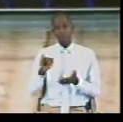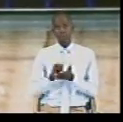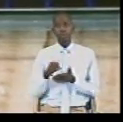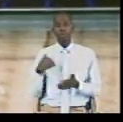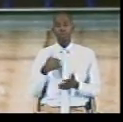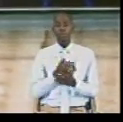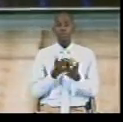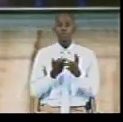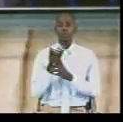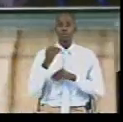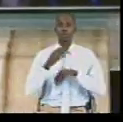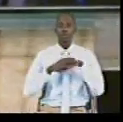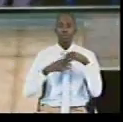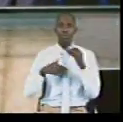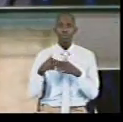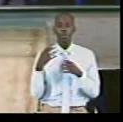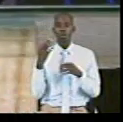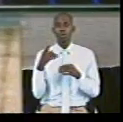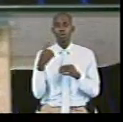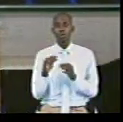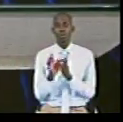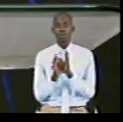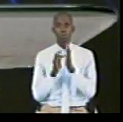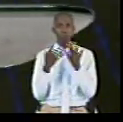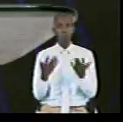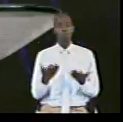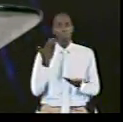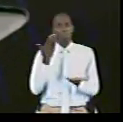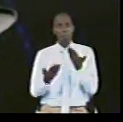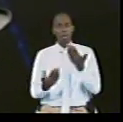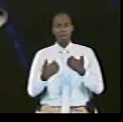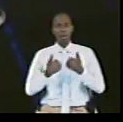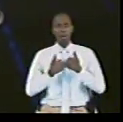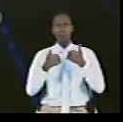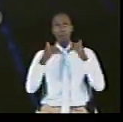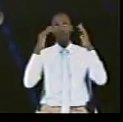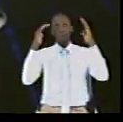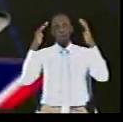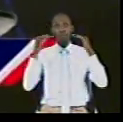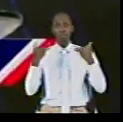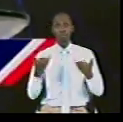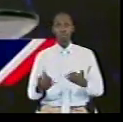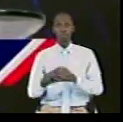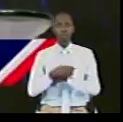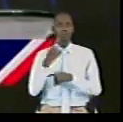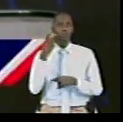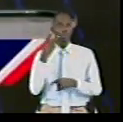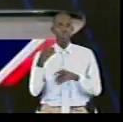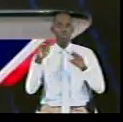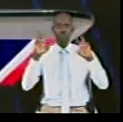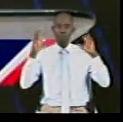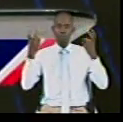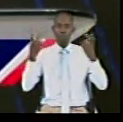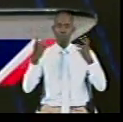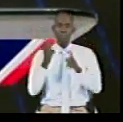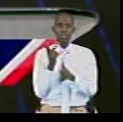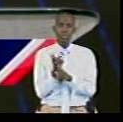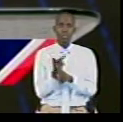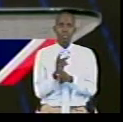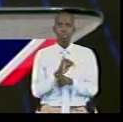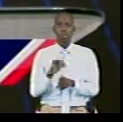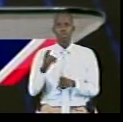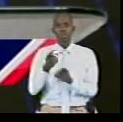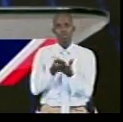of scriptures might have hope. So today we're looking at preserving the truth of